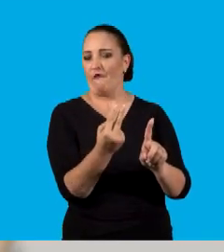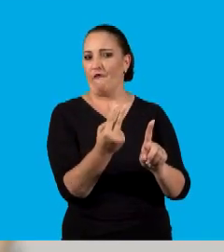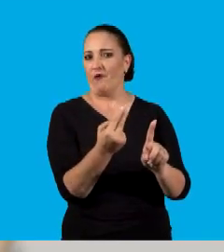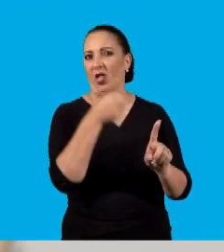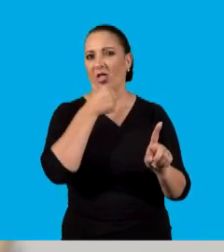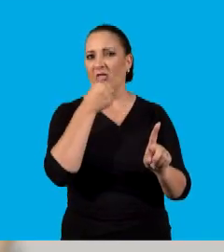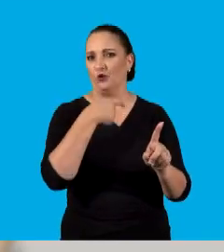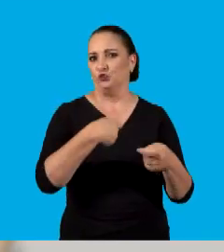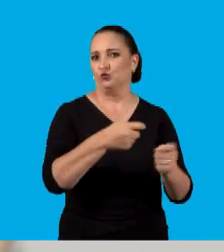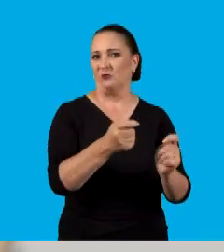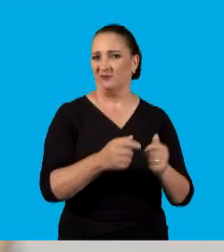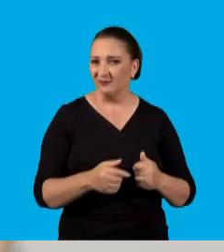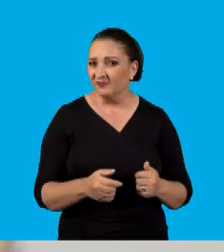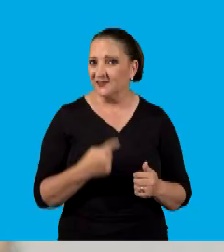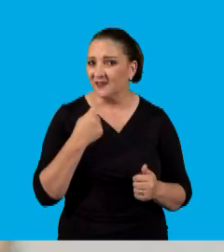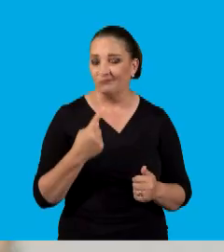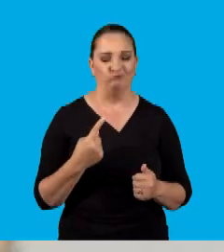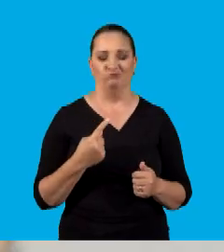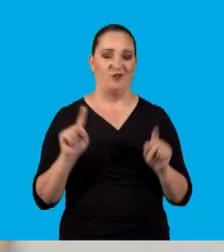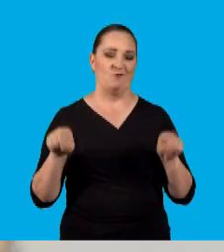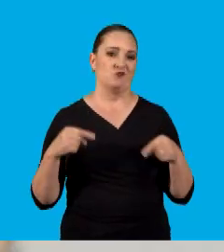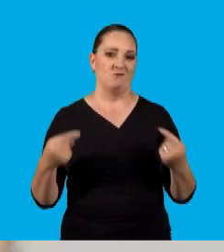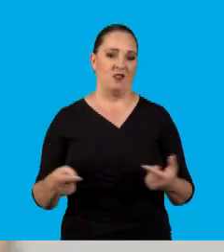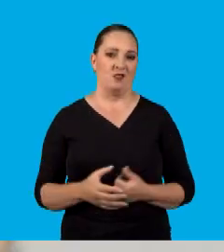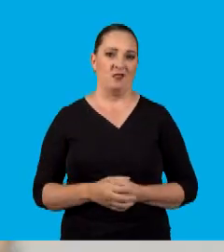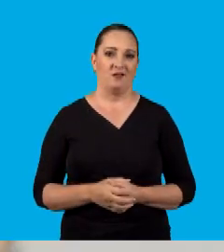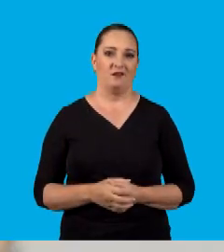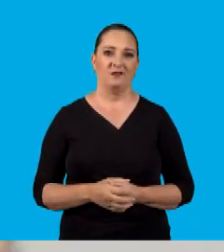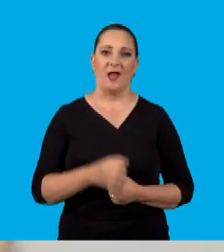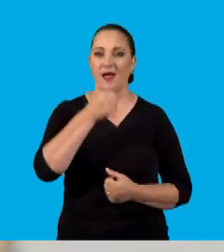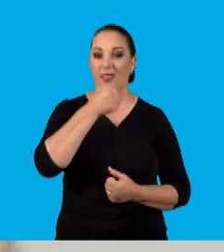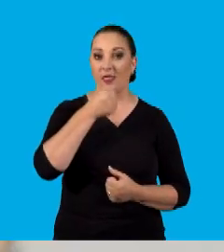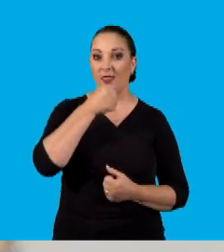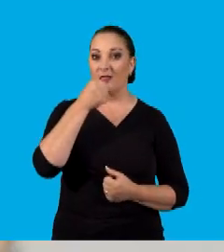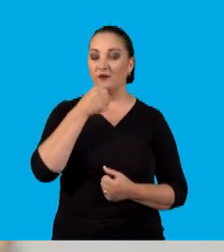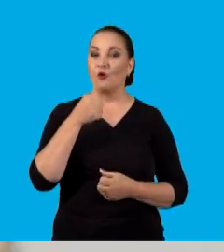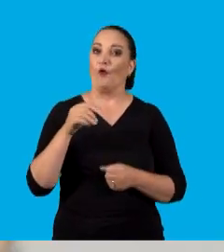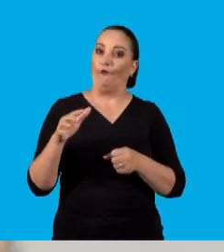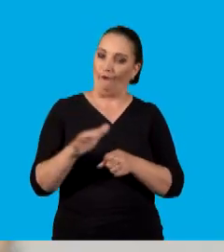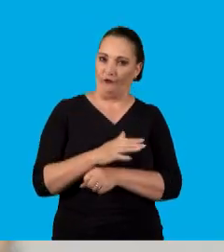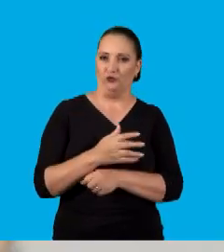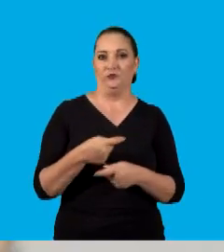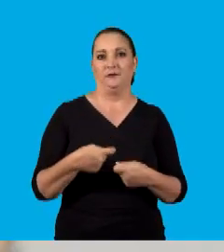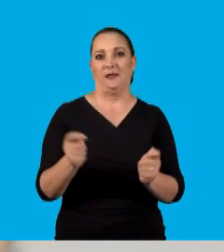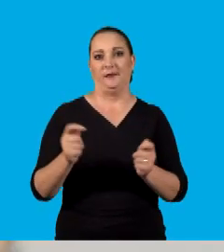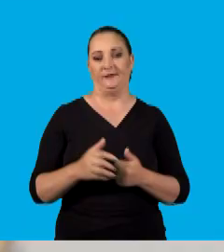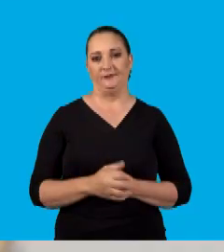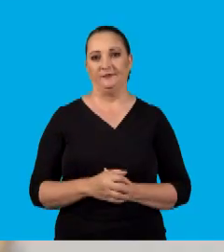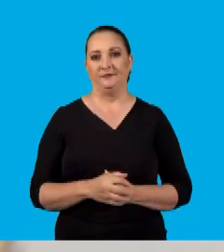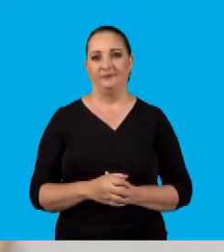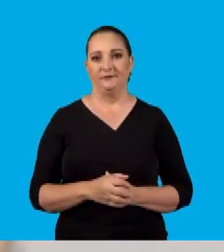ice creams. That is not possible. Instead, we sell the ice creams in whole